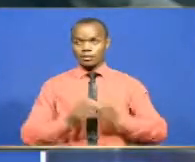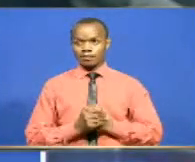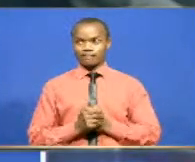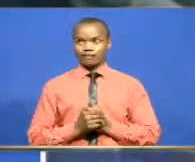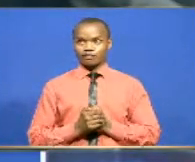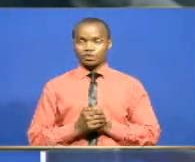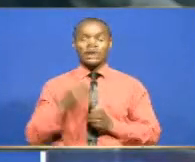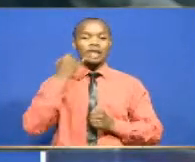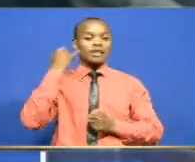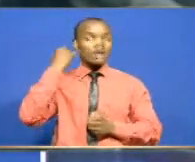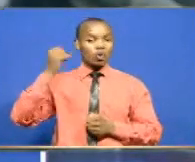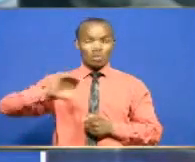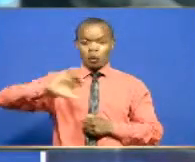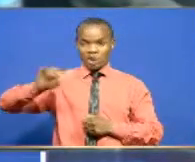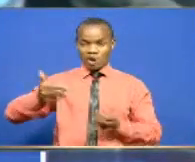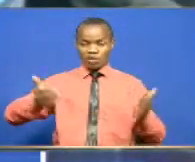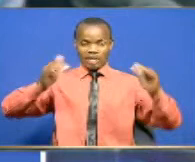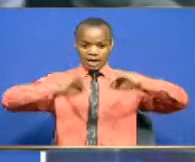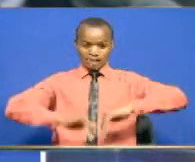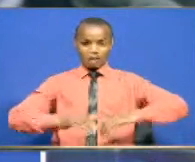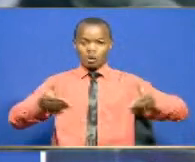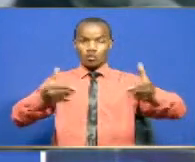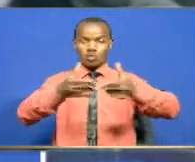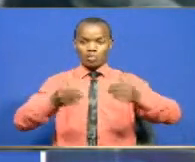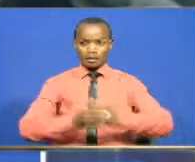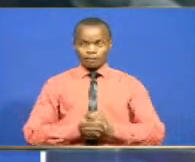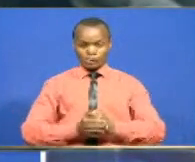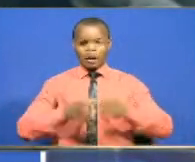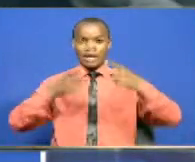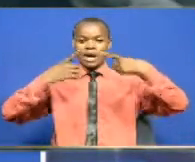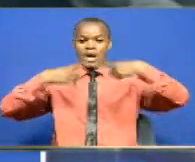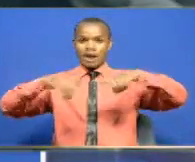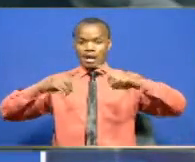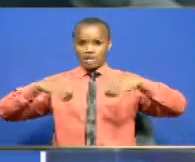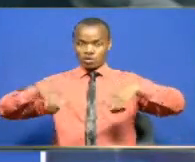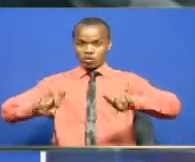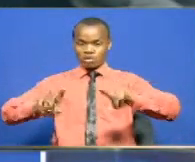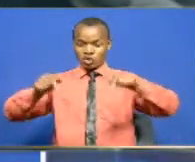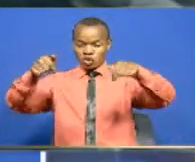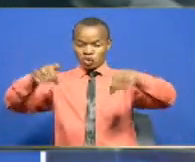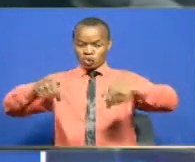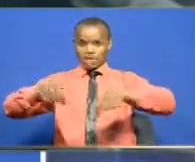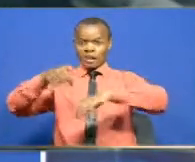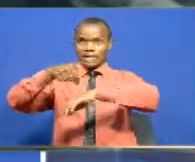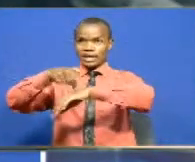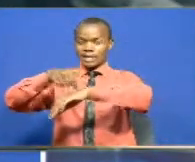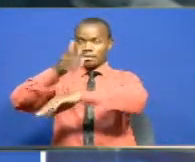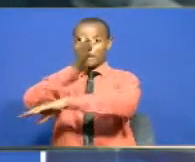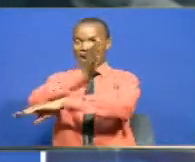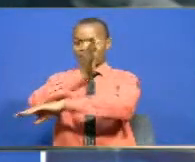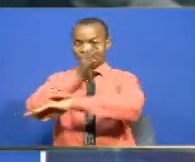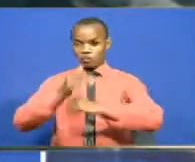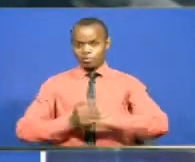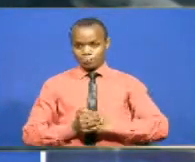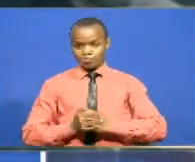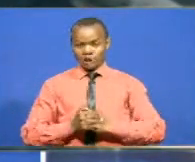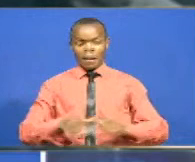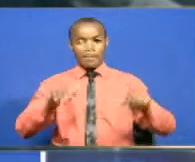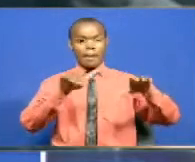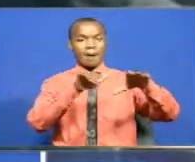Assembly fraternity to announce that this afternoon we lost one of our